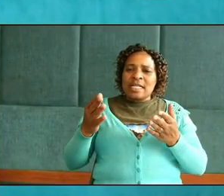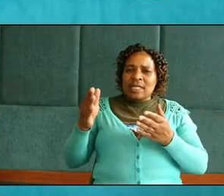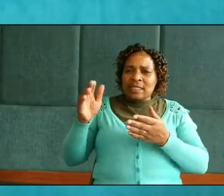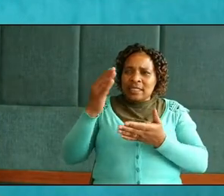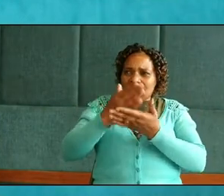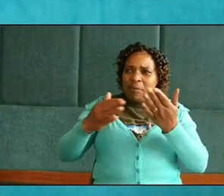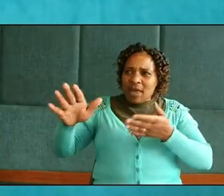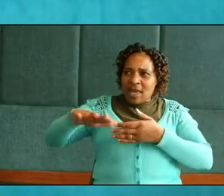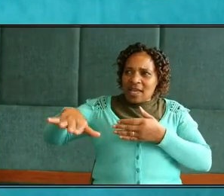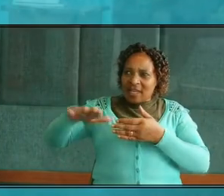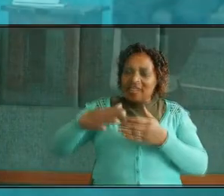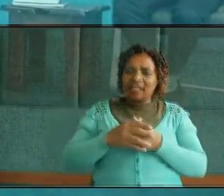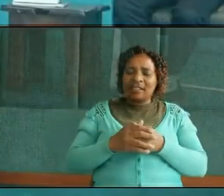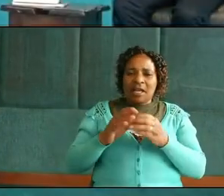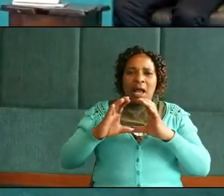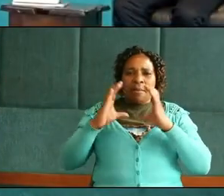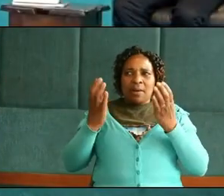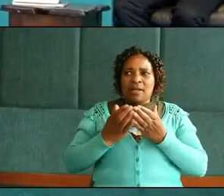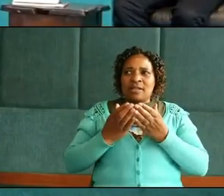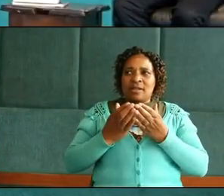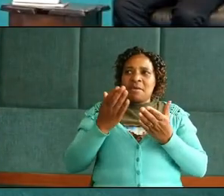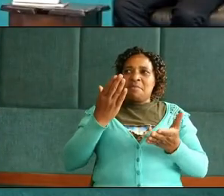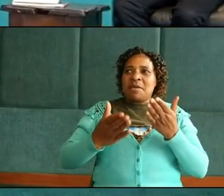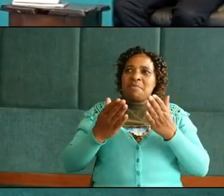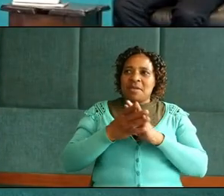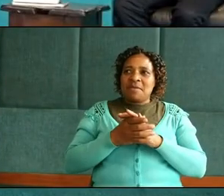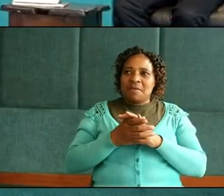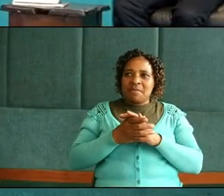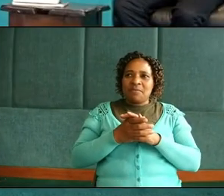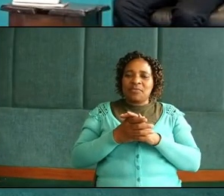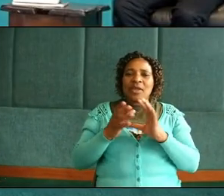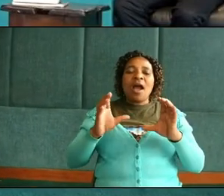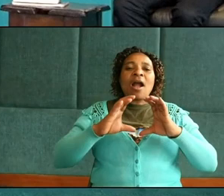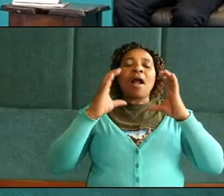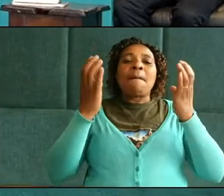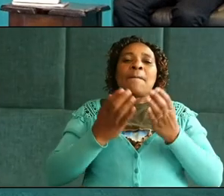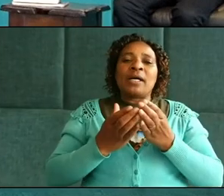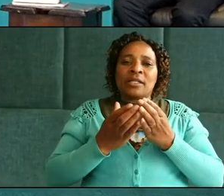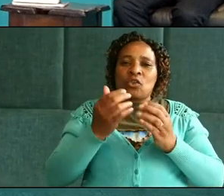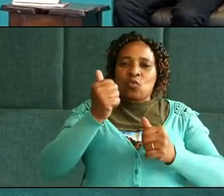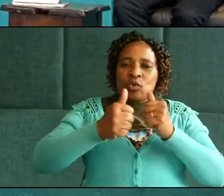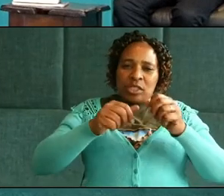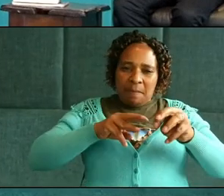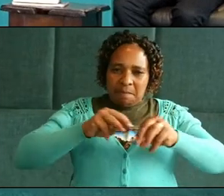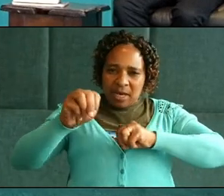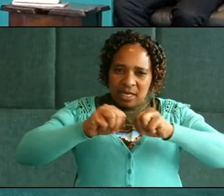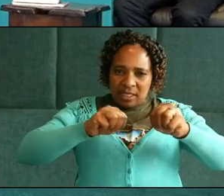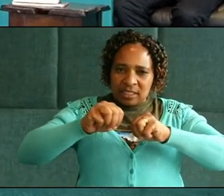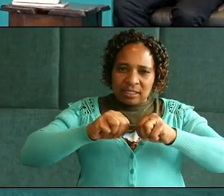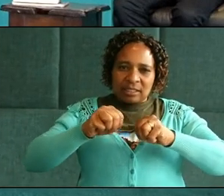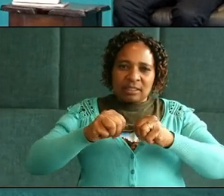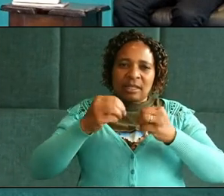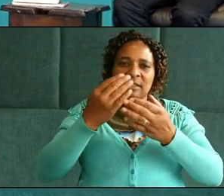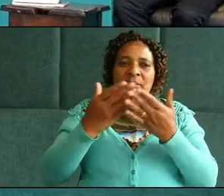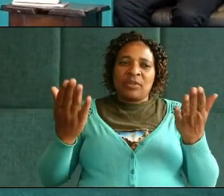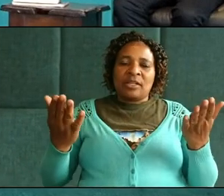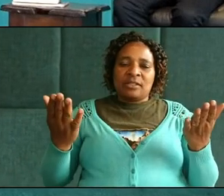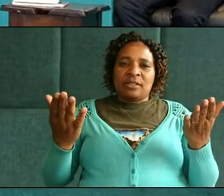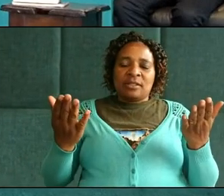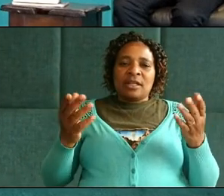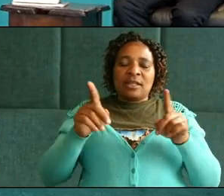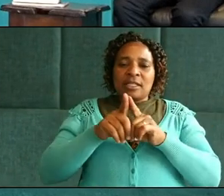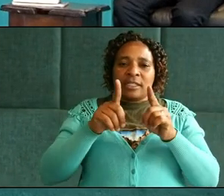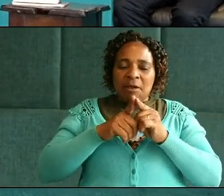company. Or maybe just a company that manages assets, like the Ellen G.